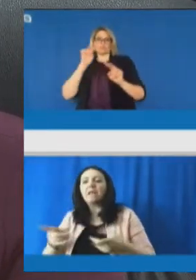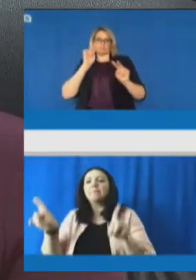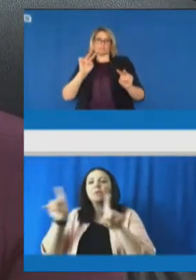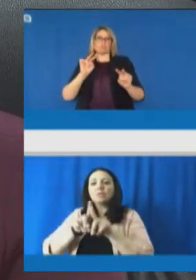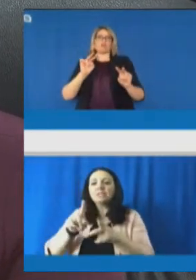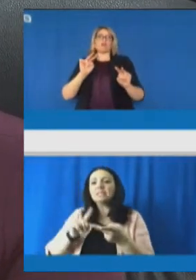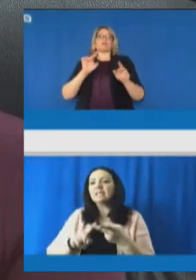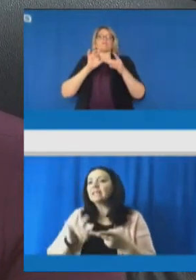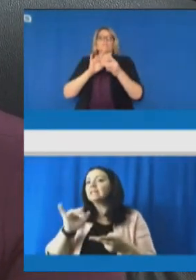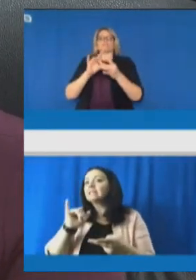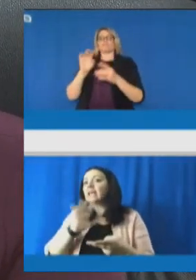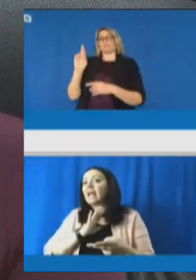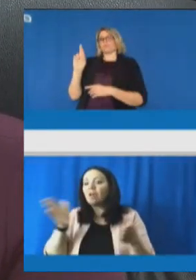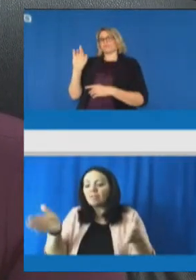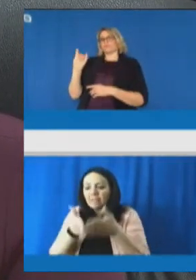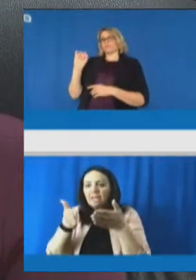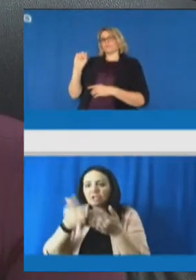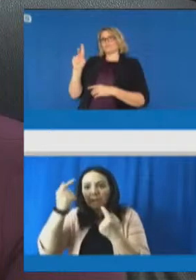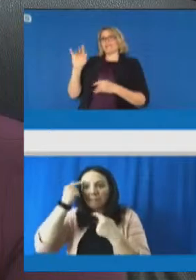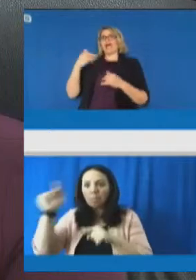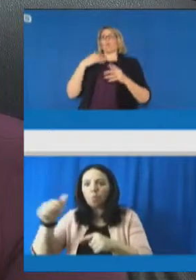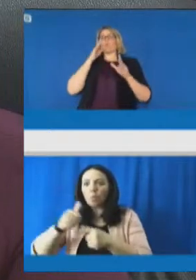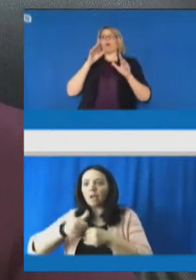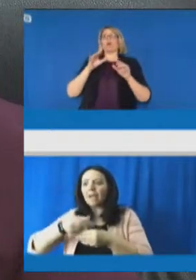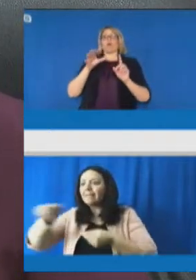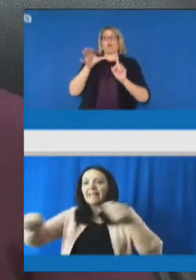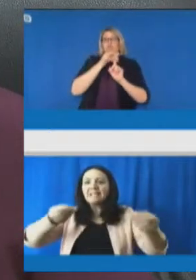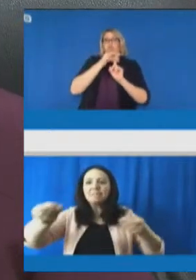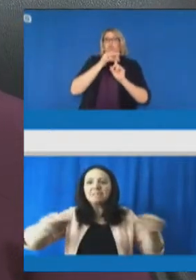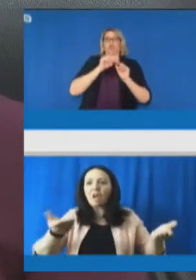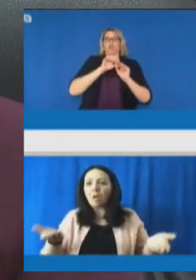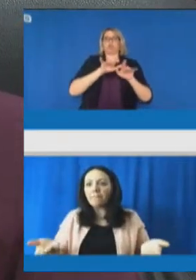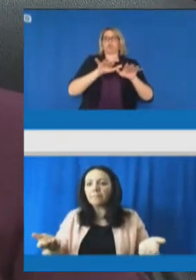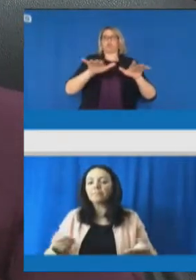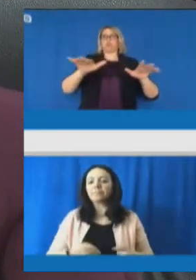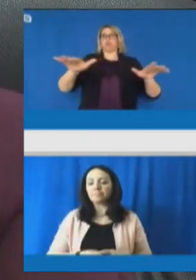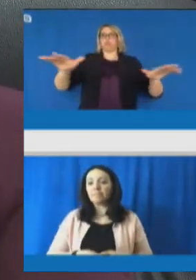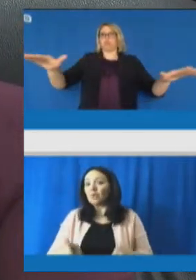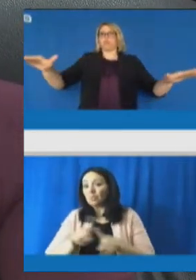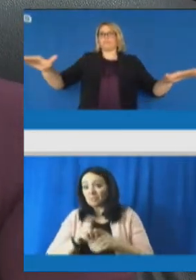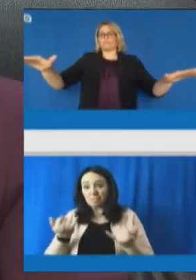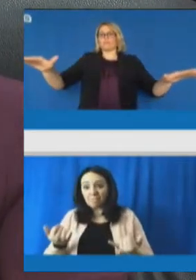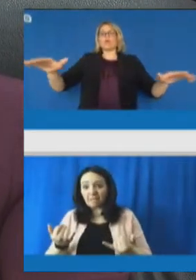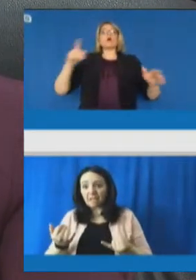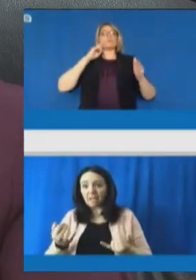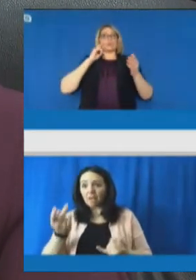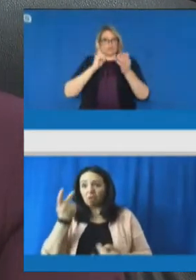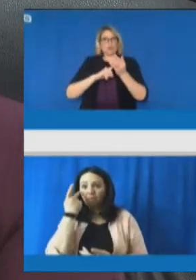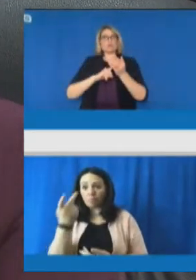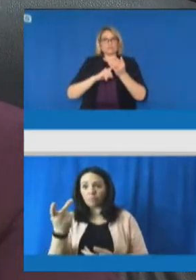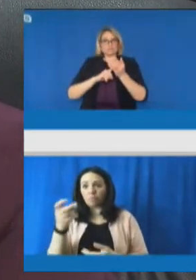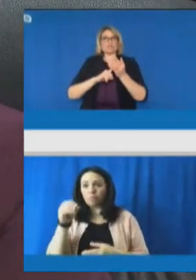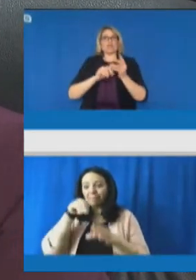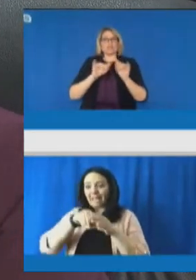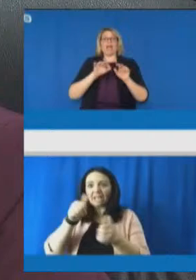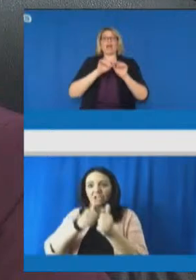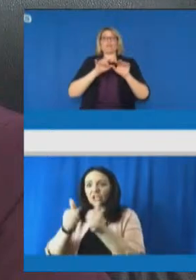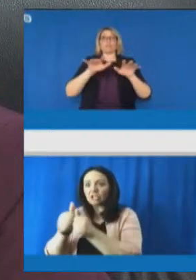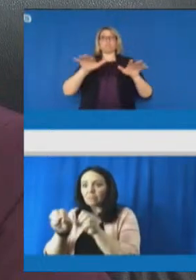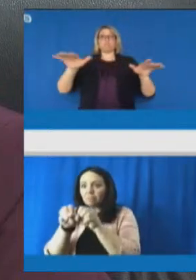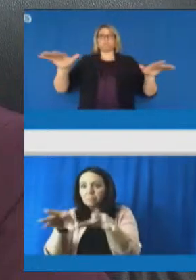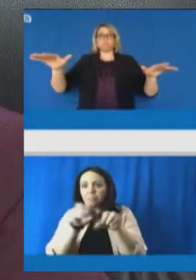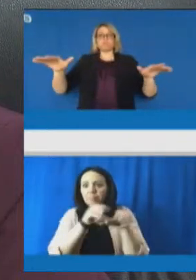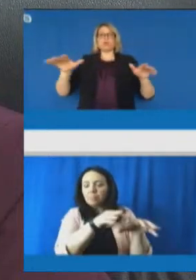those facilities sometimes, public-facing workers and employees. So PEI has actually adopted an